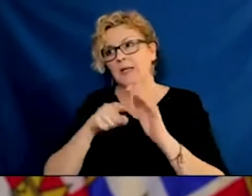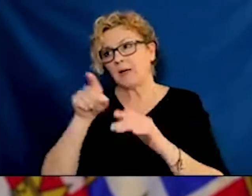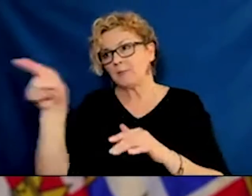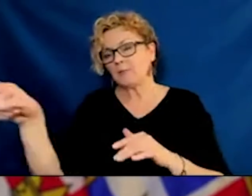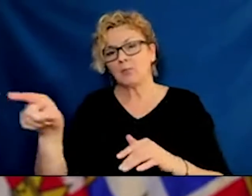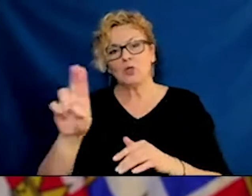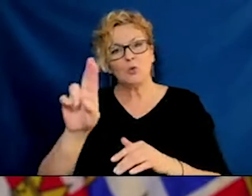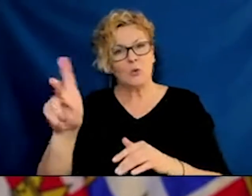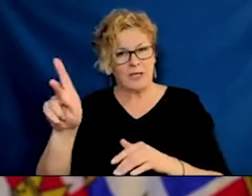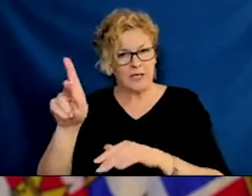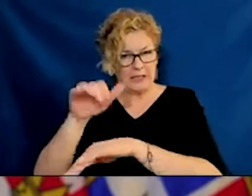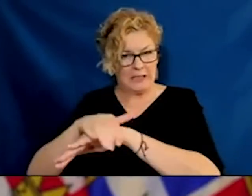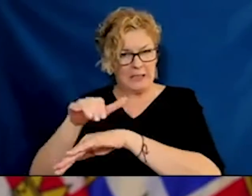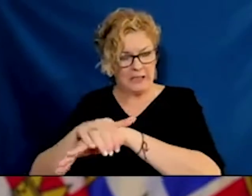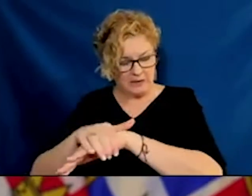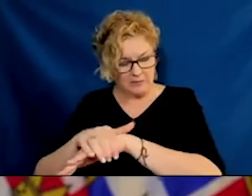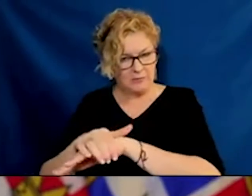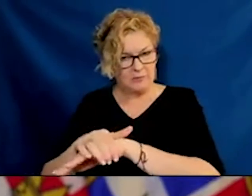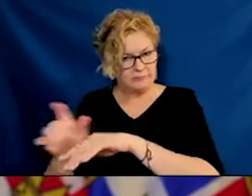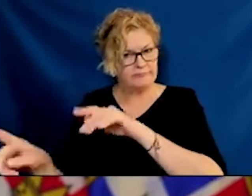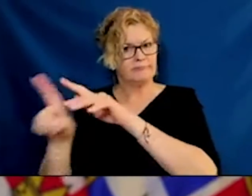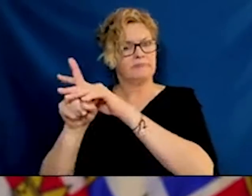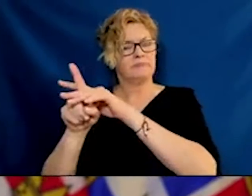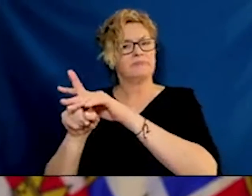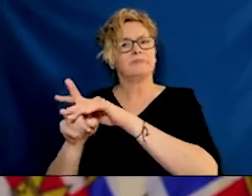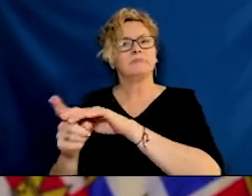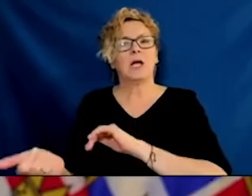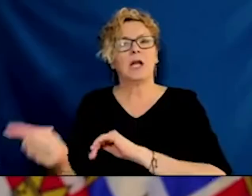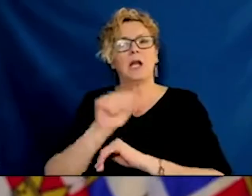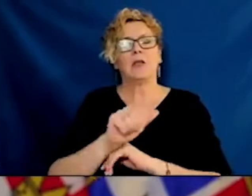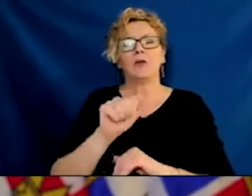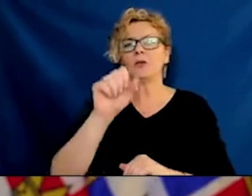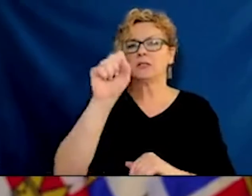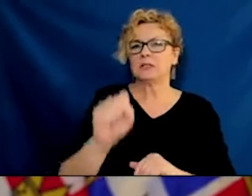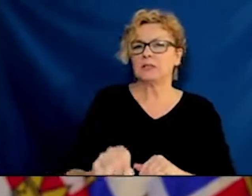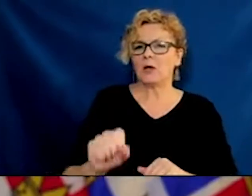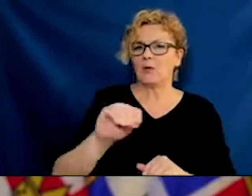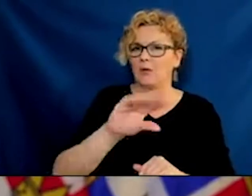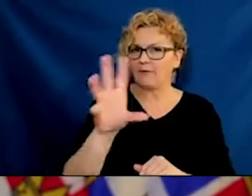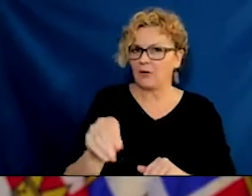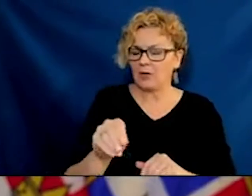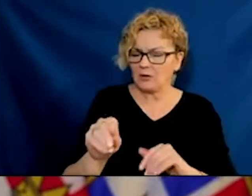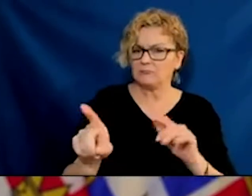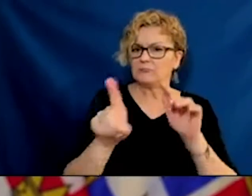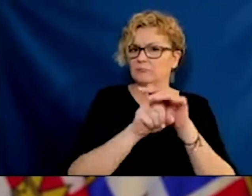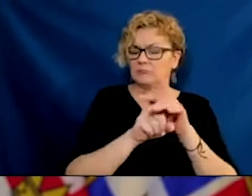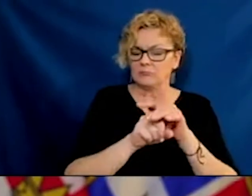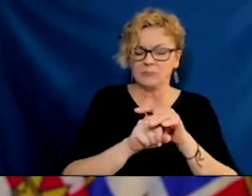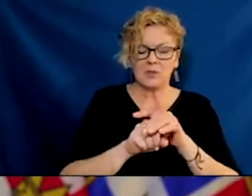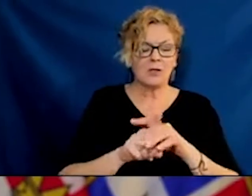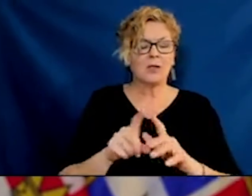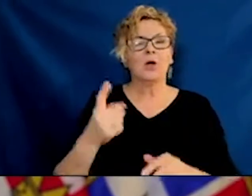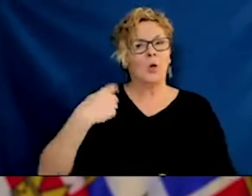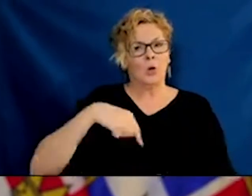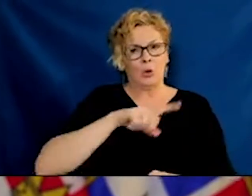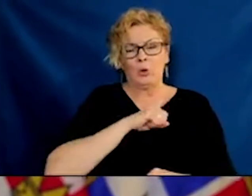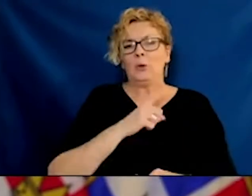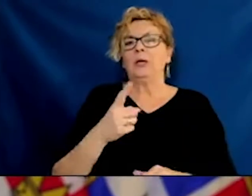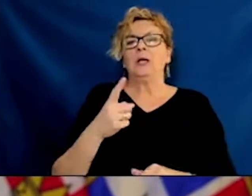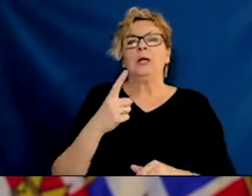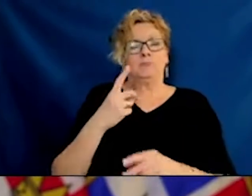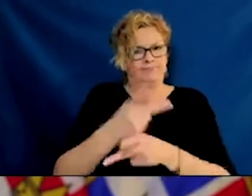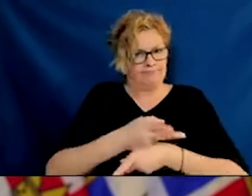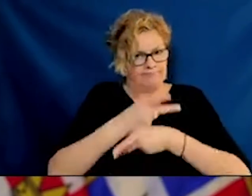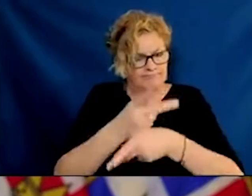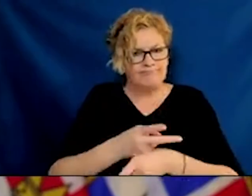us understand how the virus is traveling across the country and through the province and around the world. There are